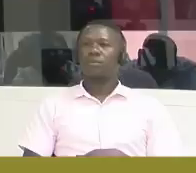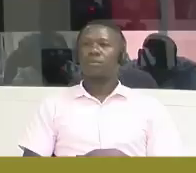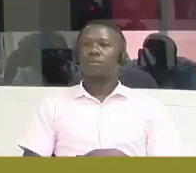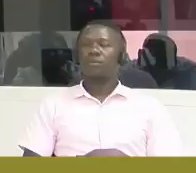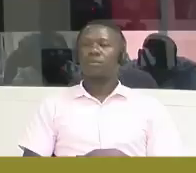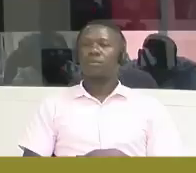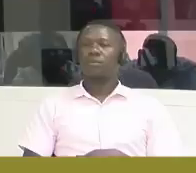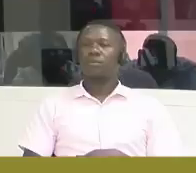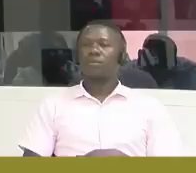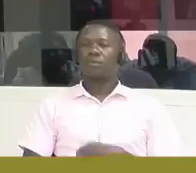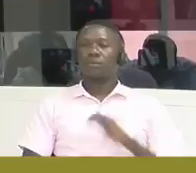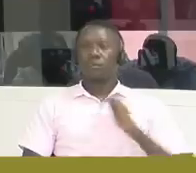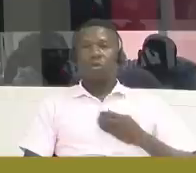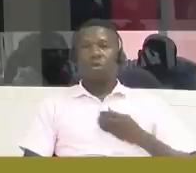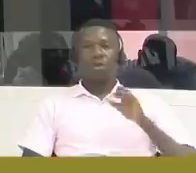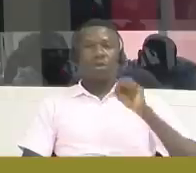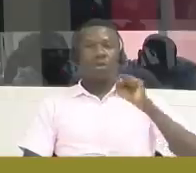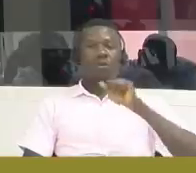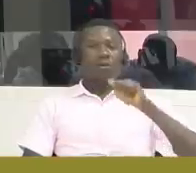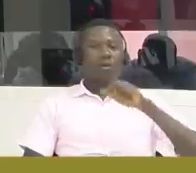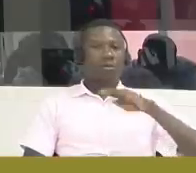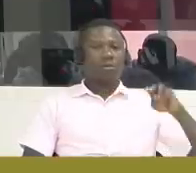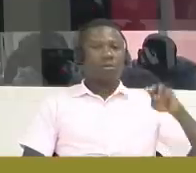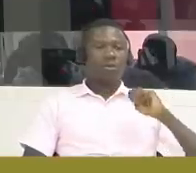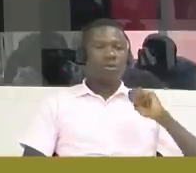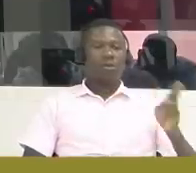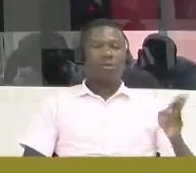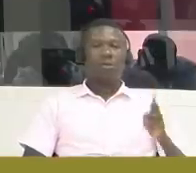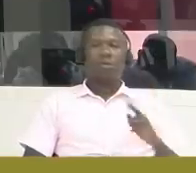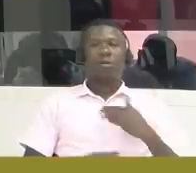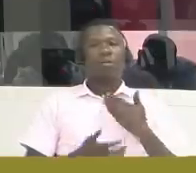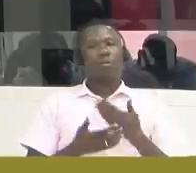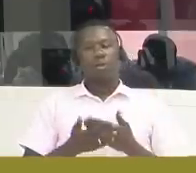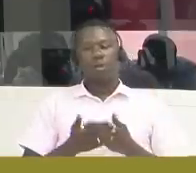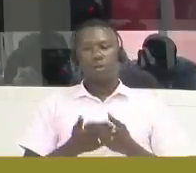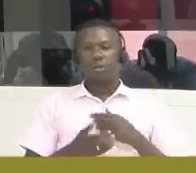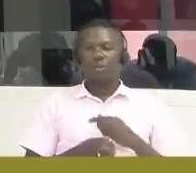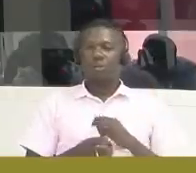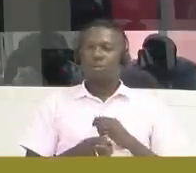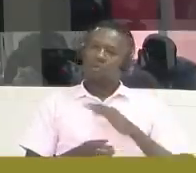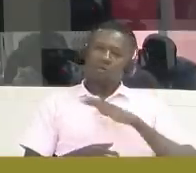Madam Sanneh, can you please just take a sip of water?